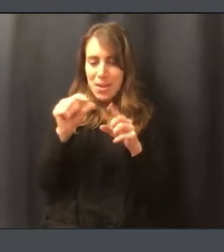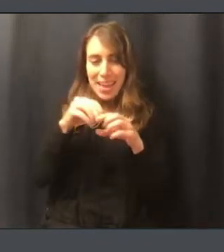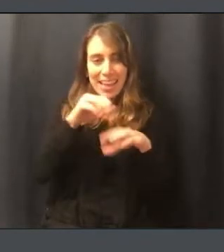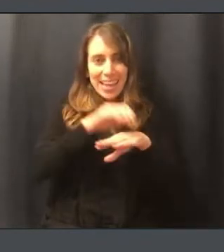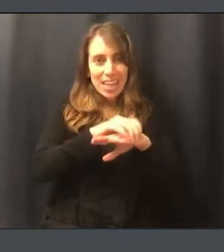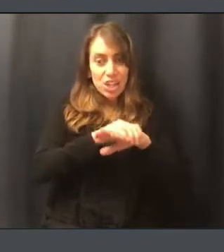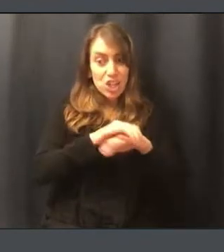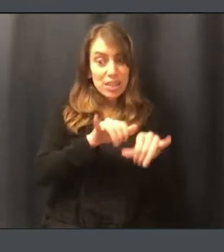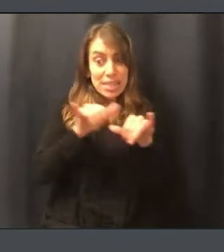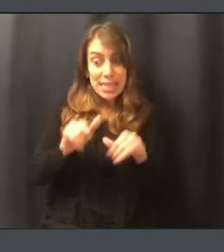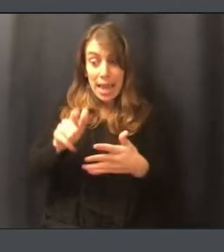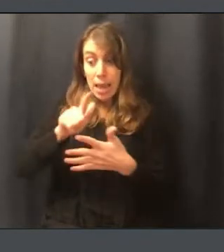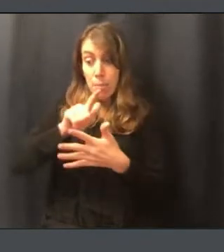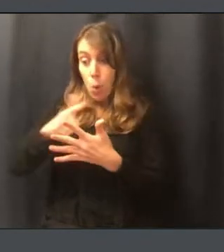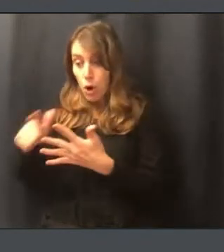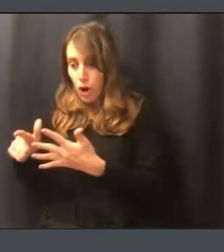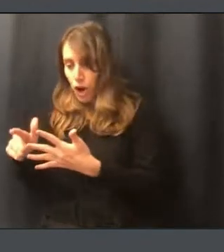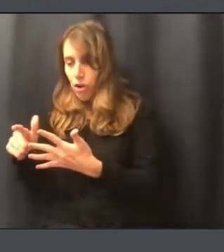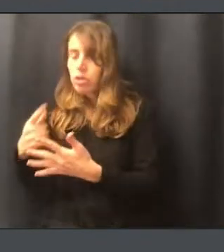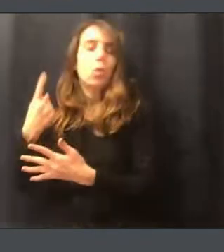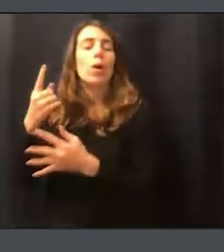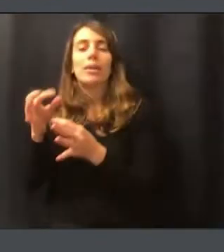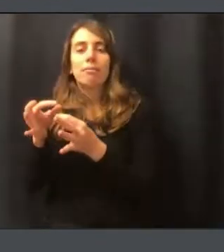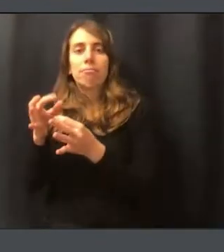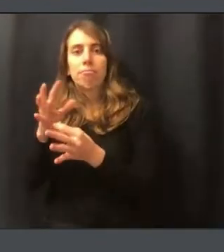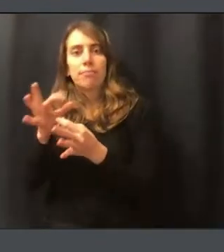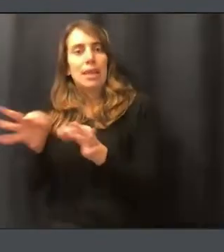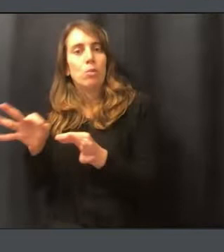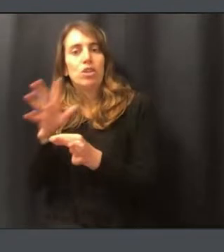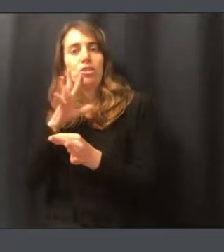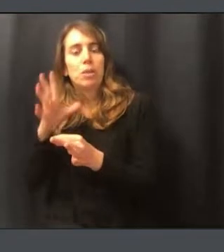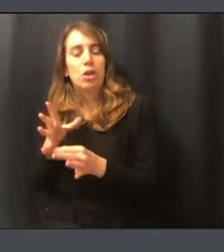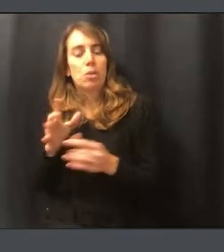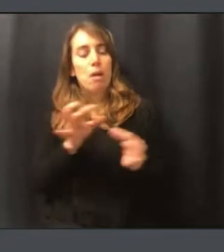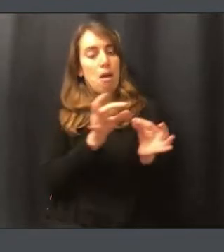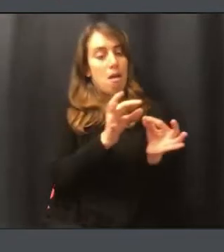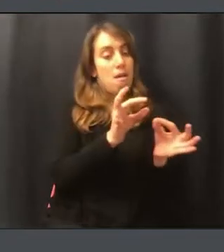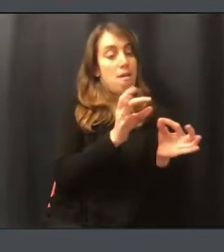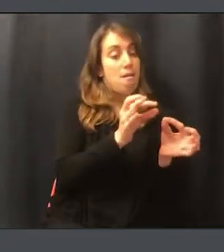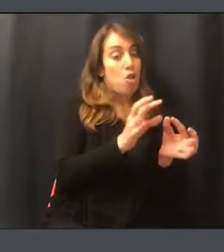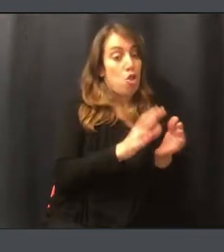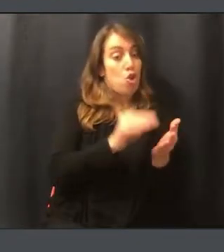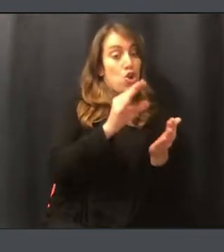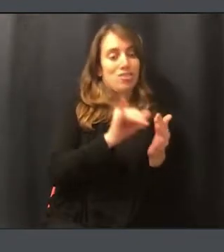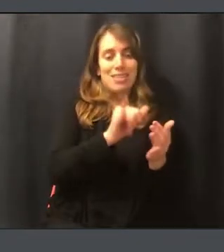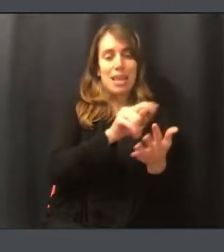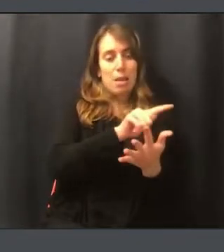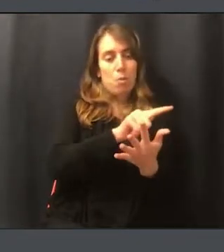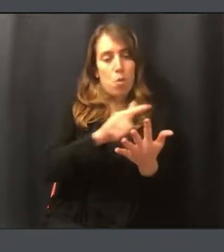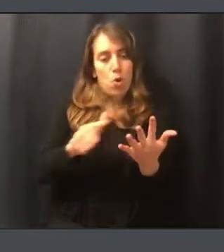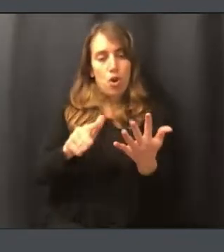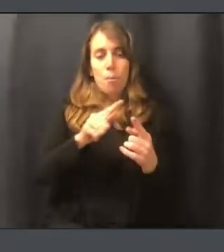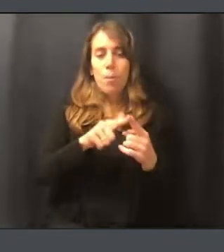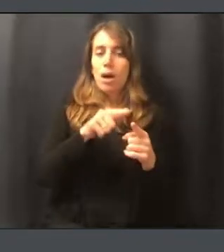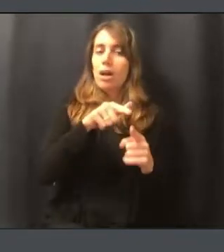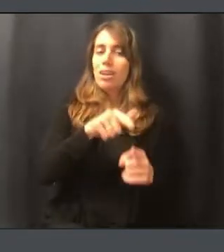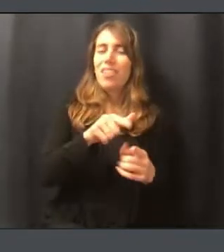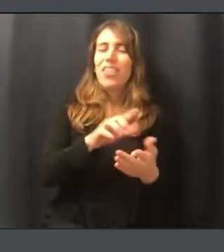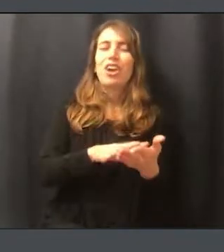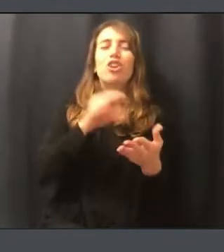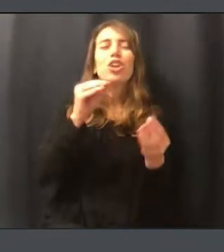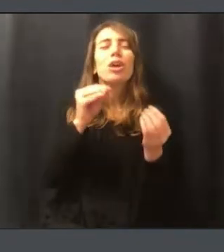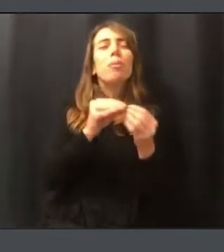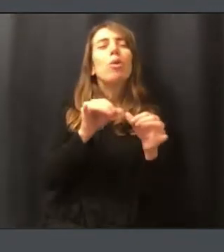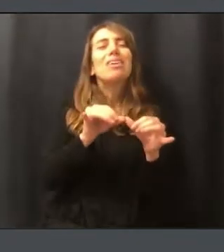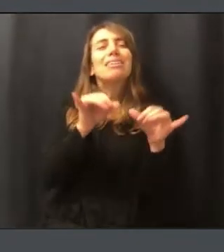order, but the rate of acquisition is clearly going to be different because they're learning these morphemes systematically, starting from,